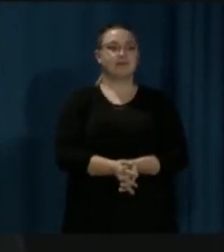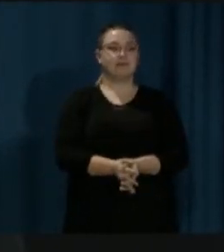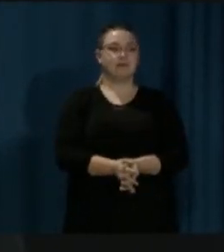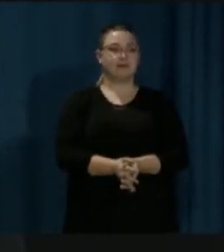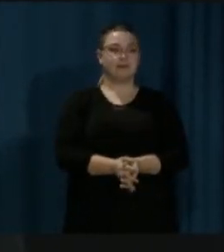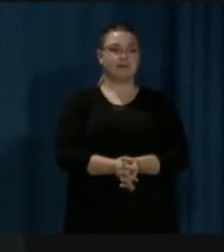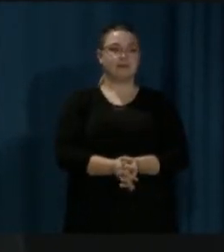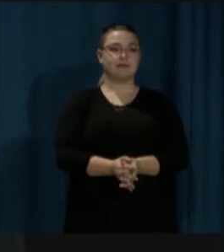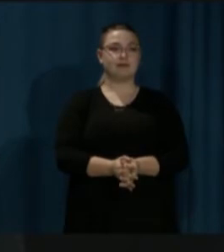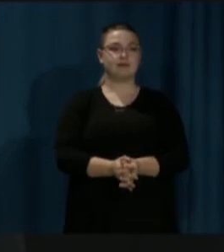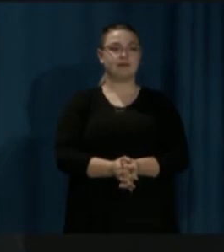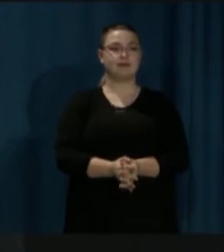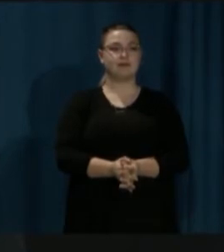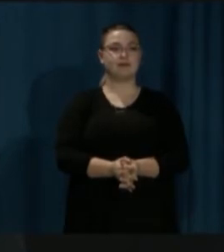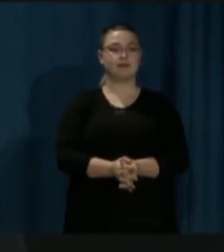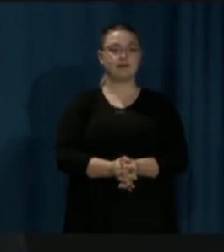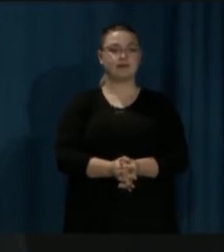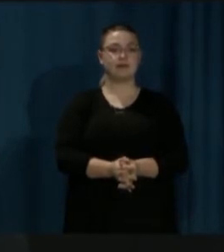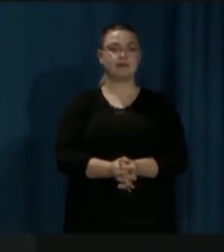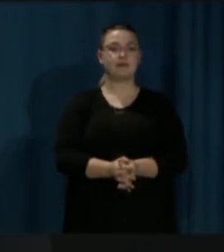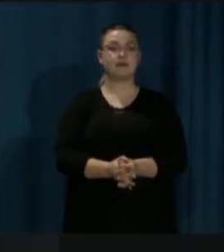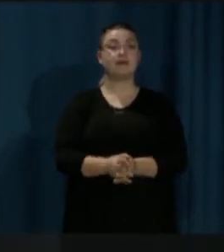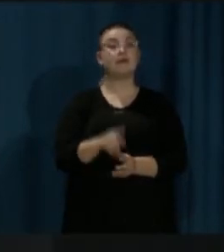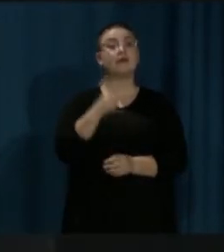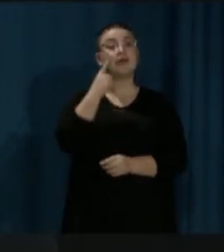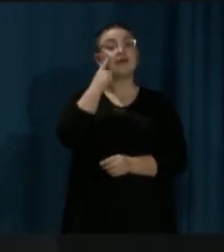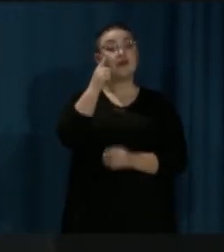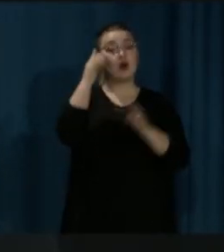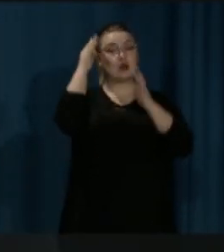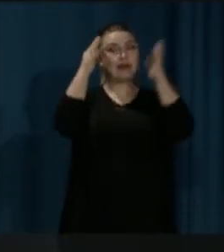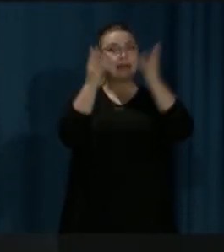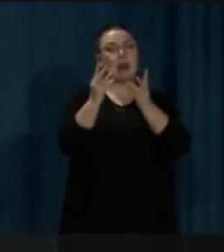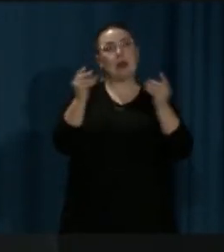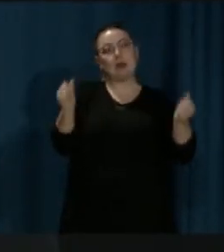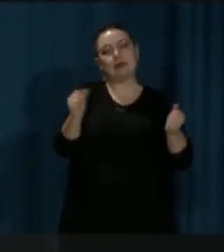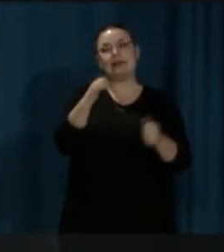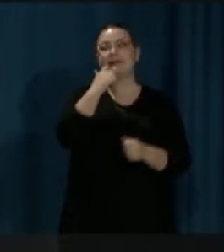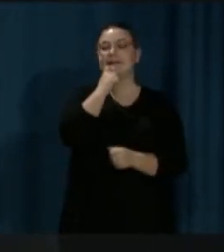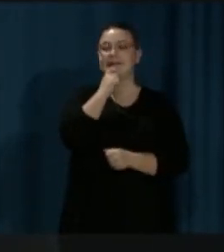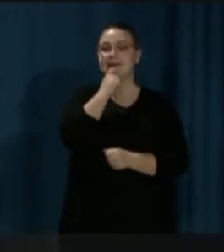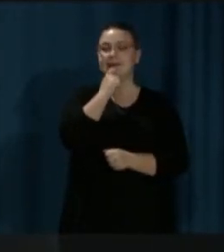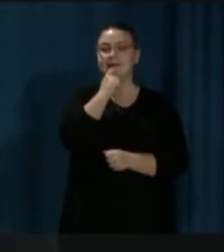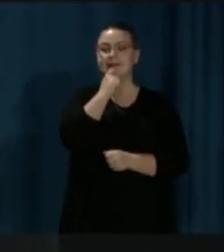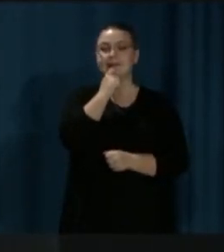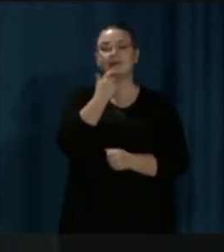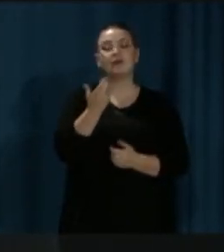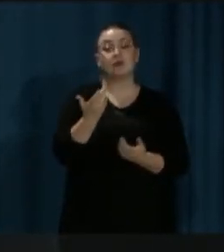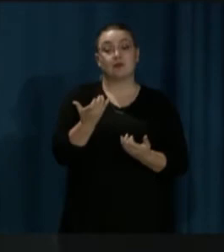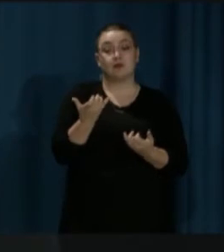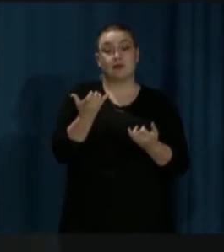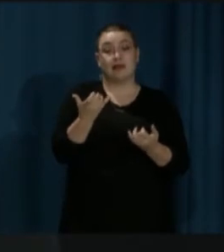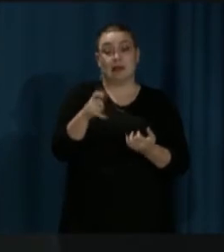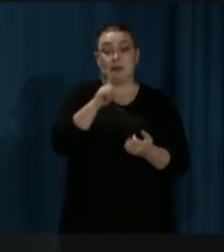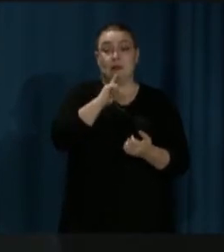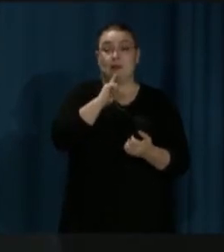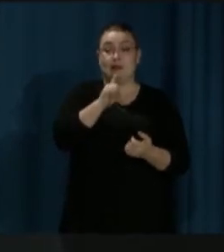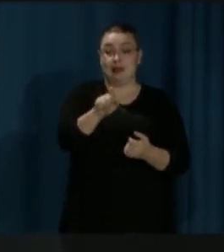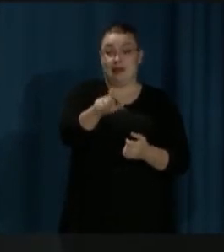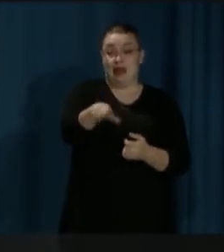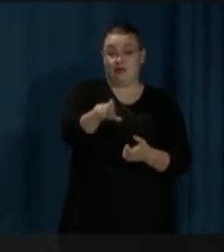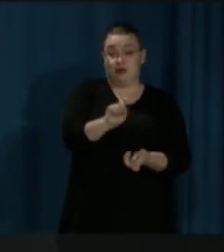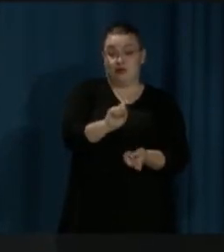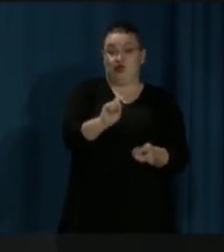creative solutions in terms of like really fundamentally changing the way we go about casting